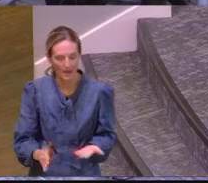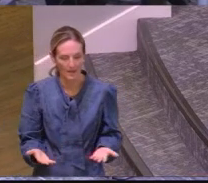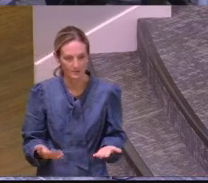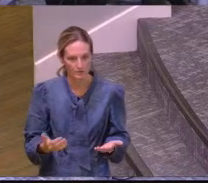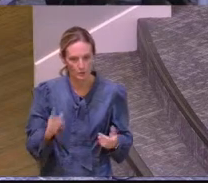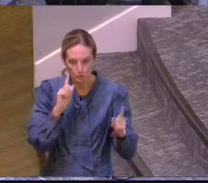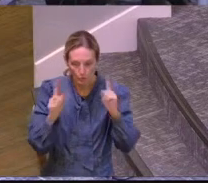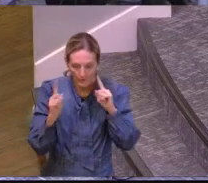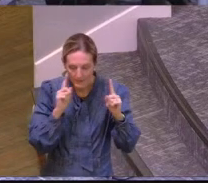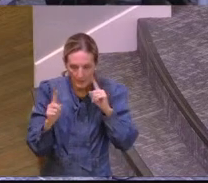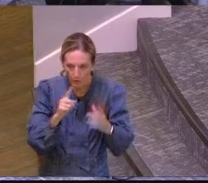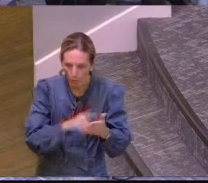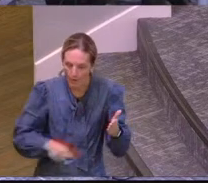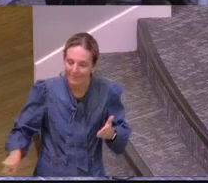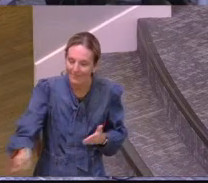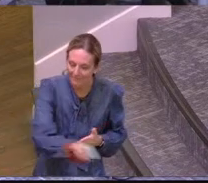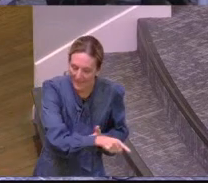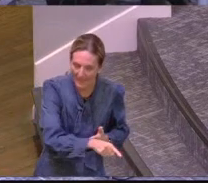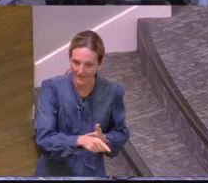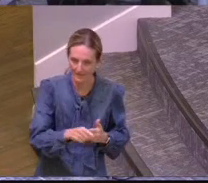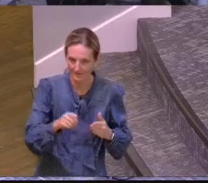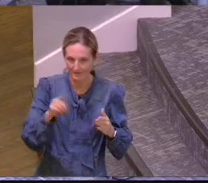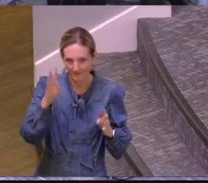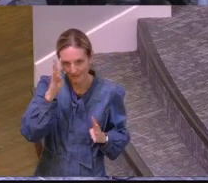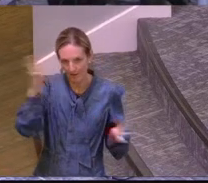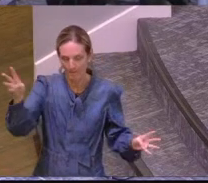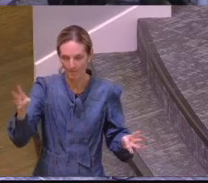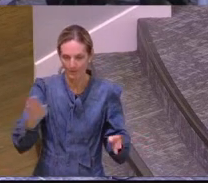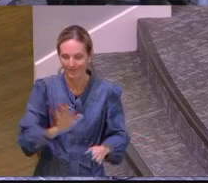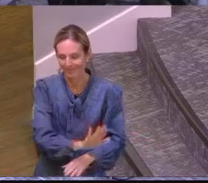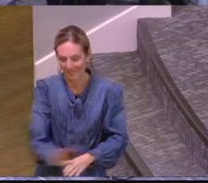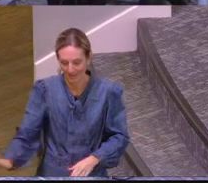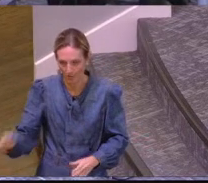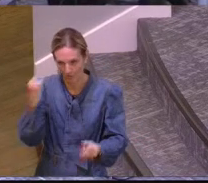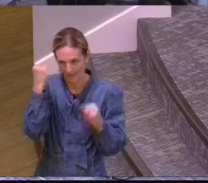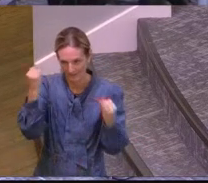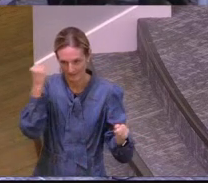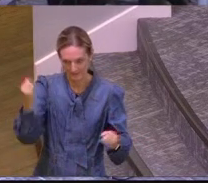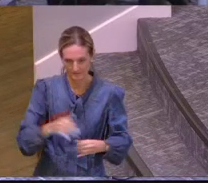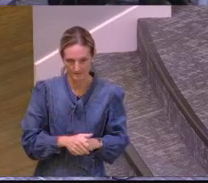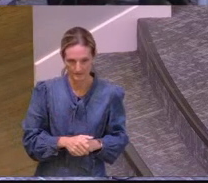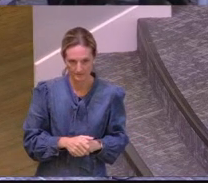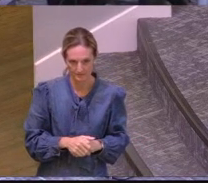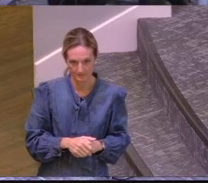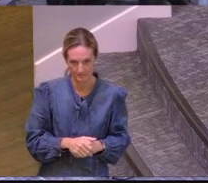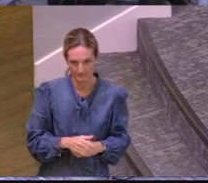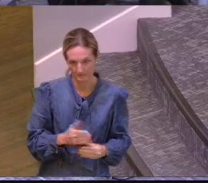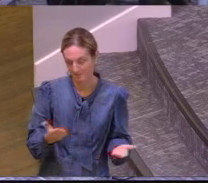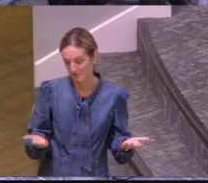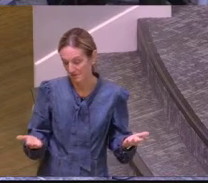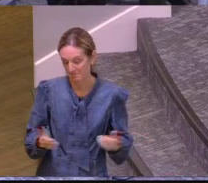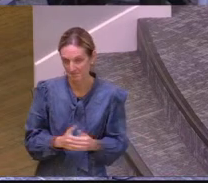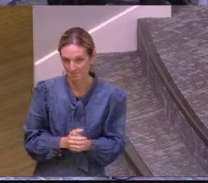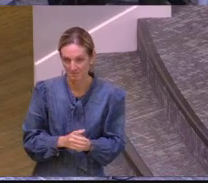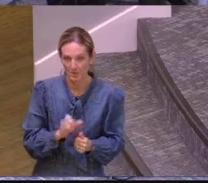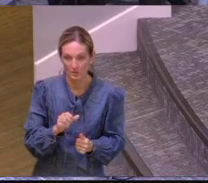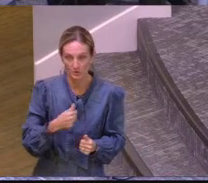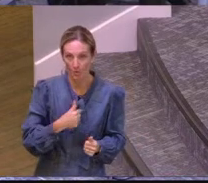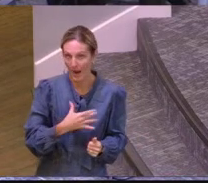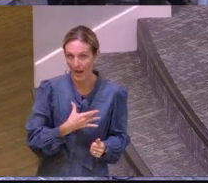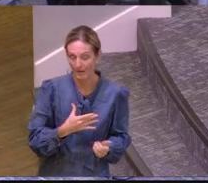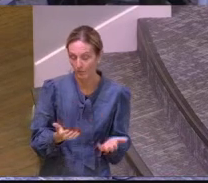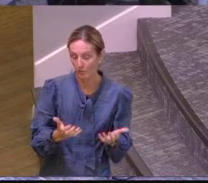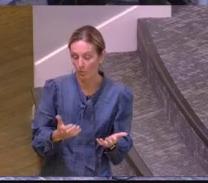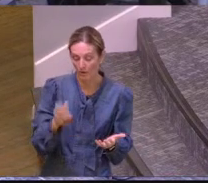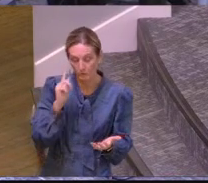to hear what people could come up with that maybe no one else had thought of. So I would definitely just like to hear, especially from